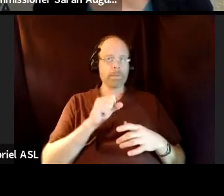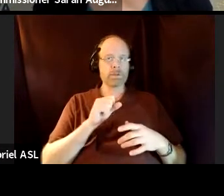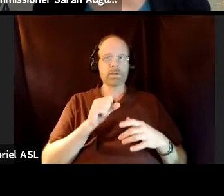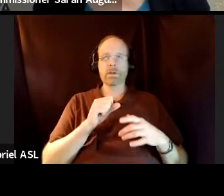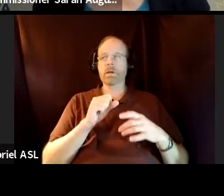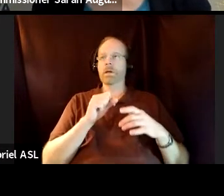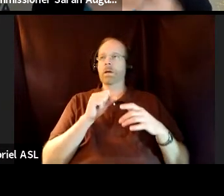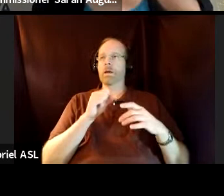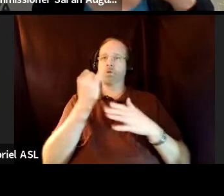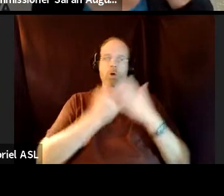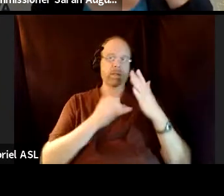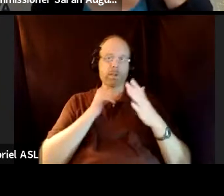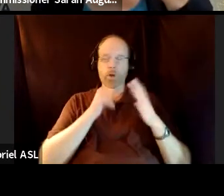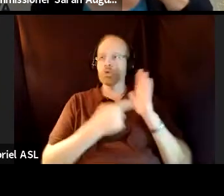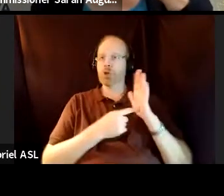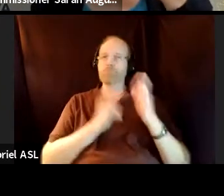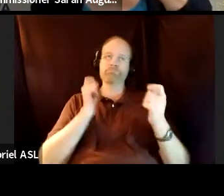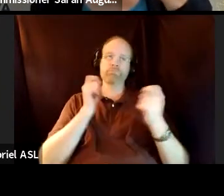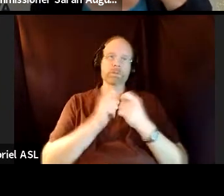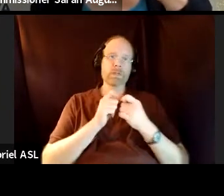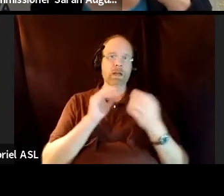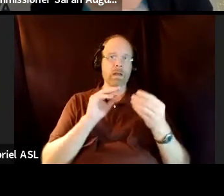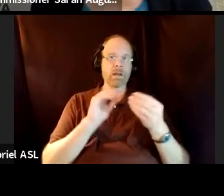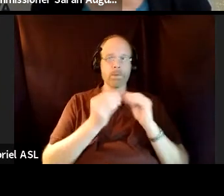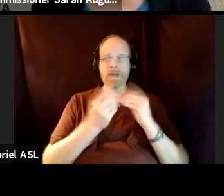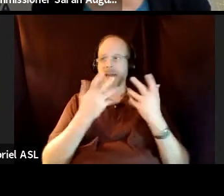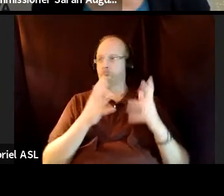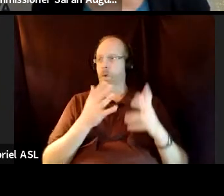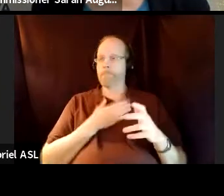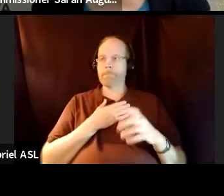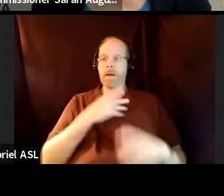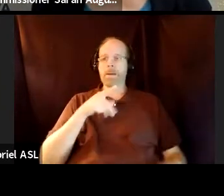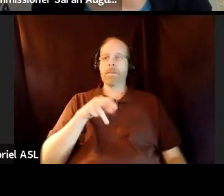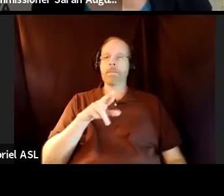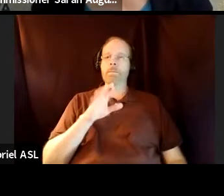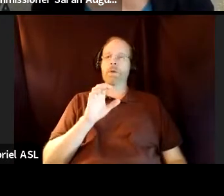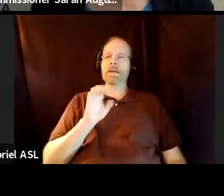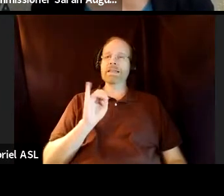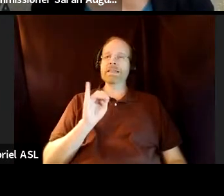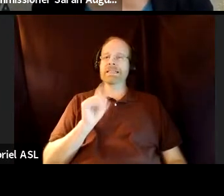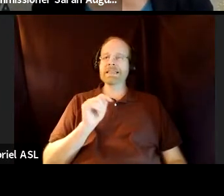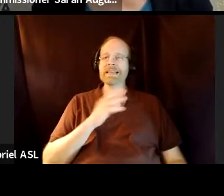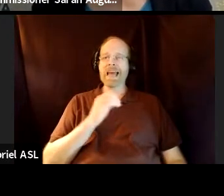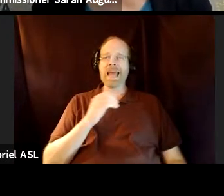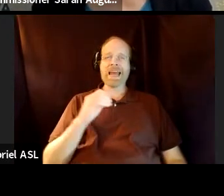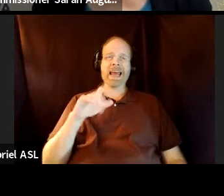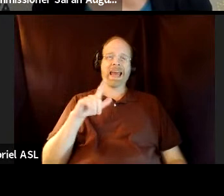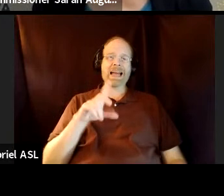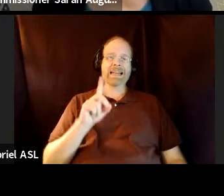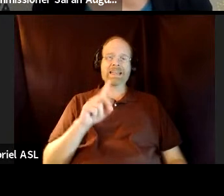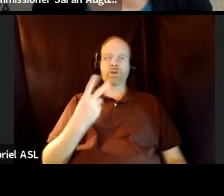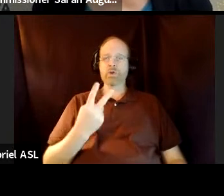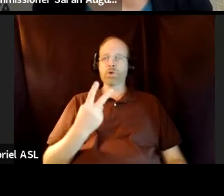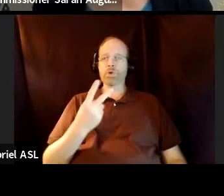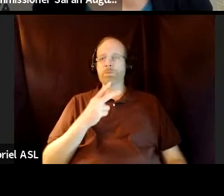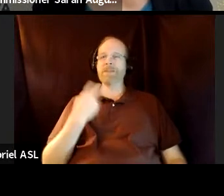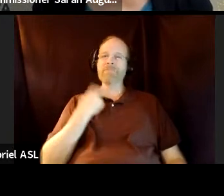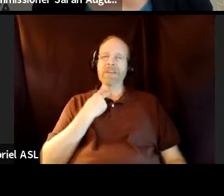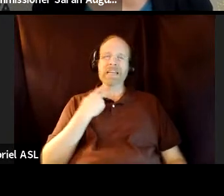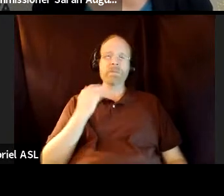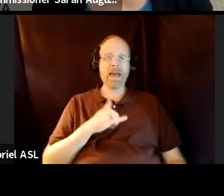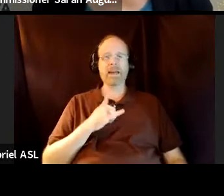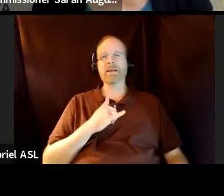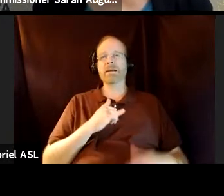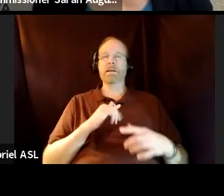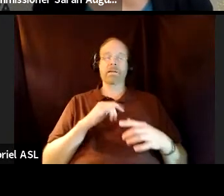because of the deficits, I do not want my precinct and LD2 to be victim of this or any proposed change of lines